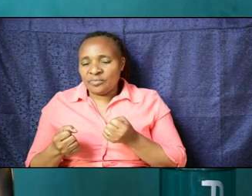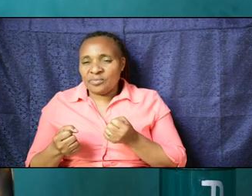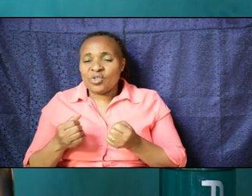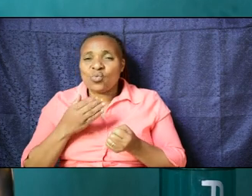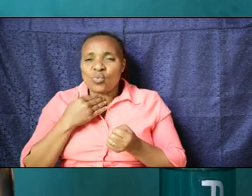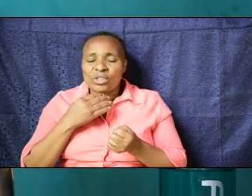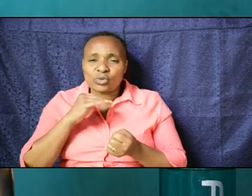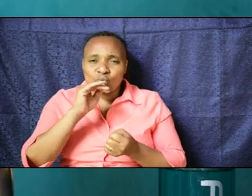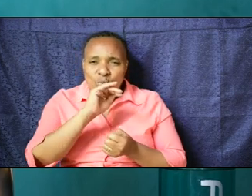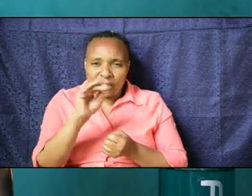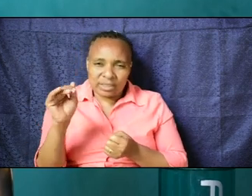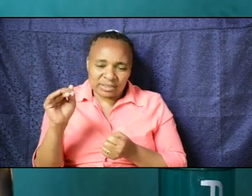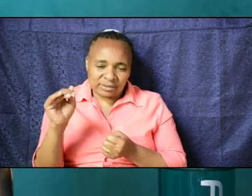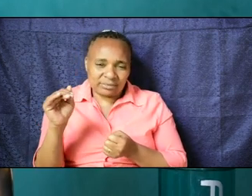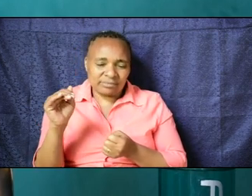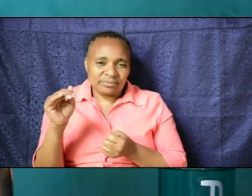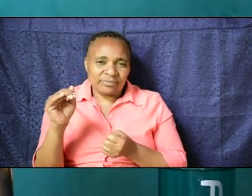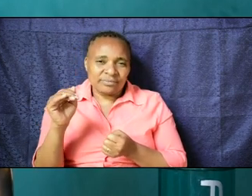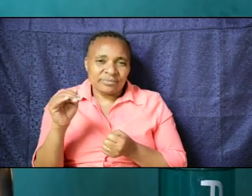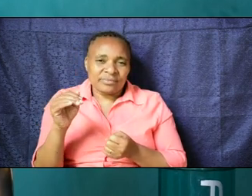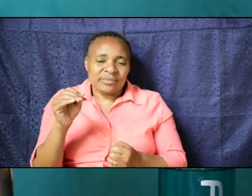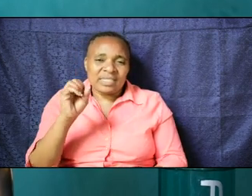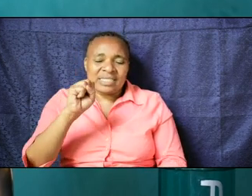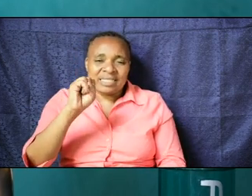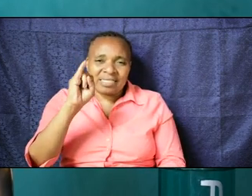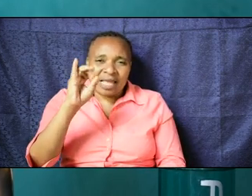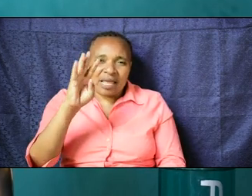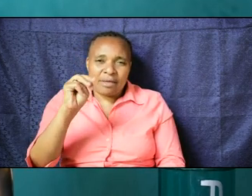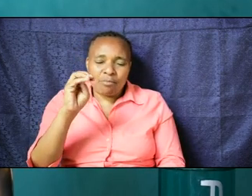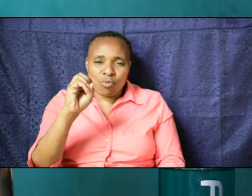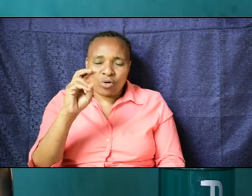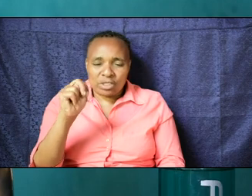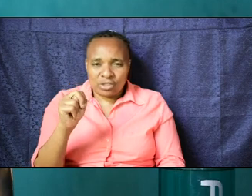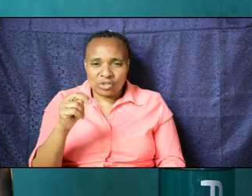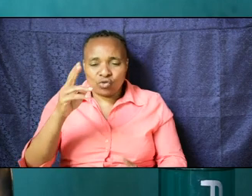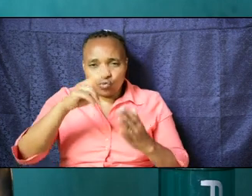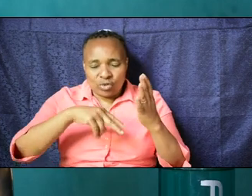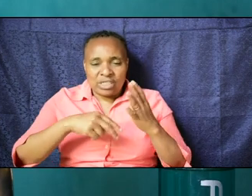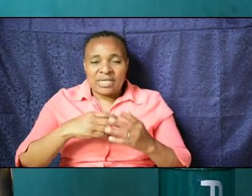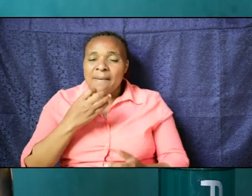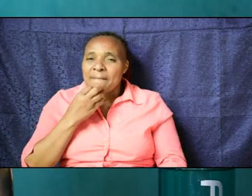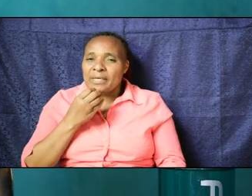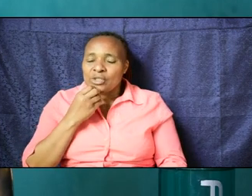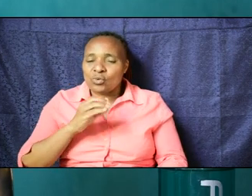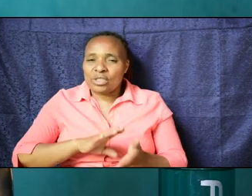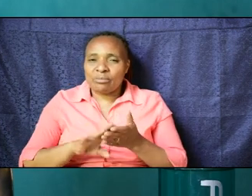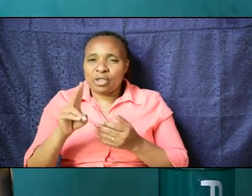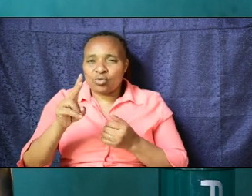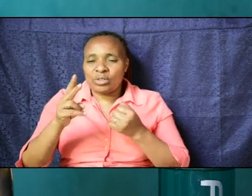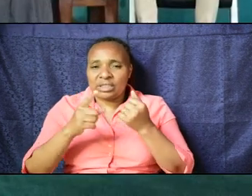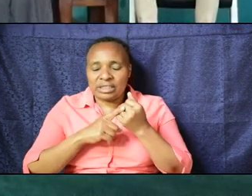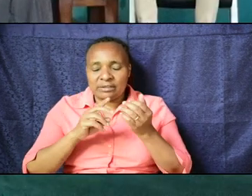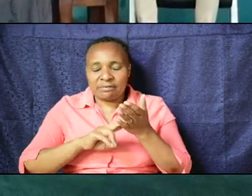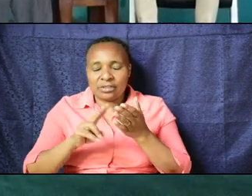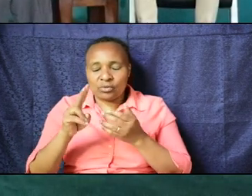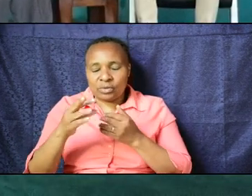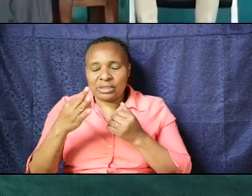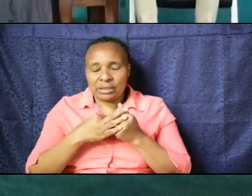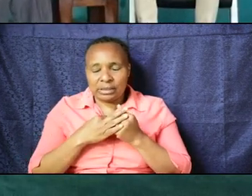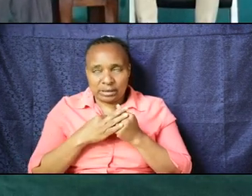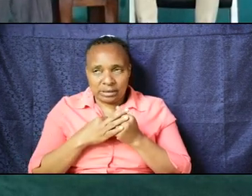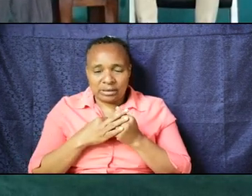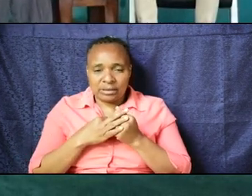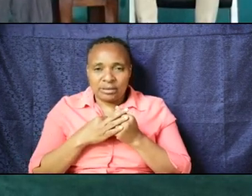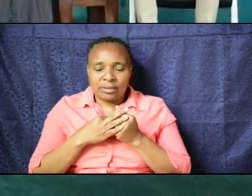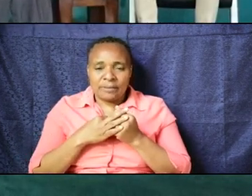I'd like to ask Salmon to read us Matthew 26, verse 28. Matthew